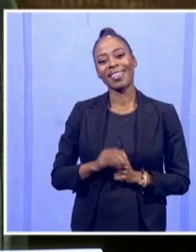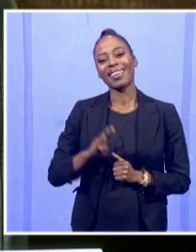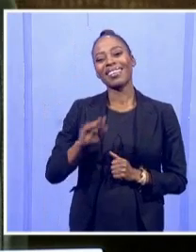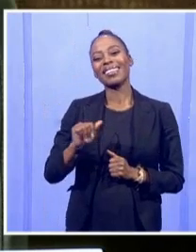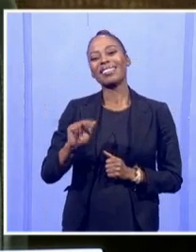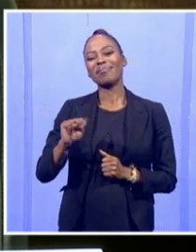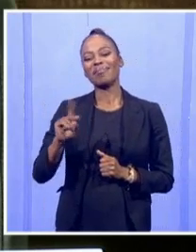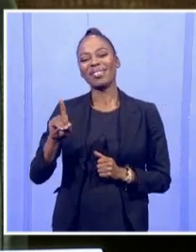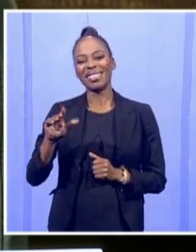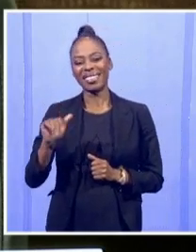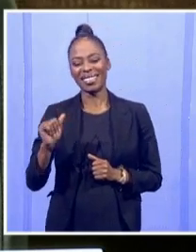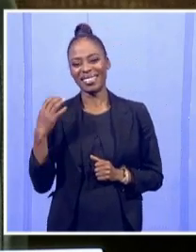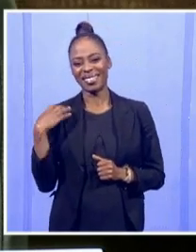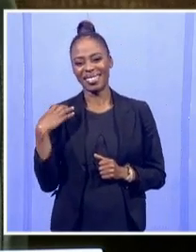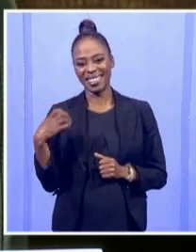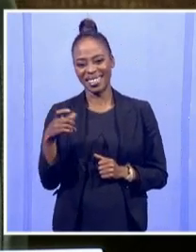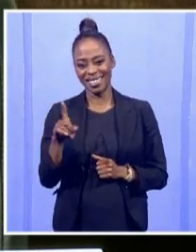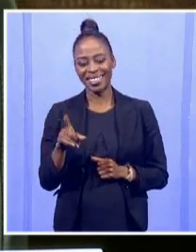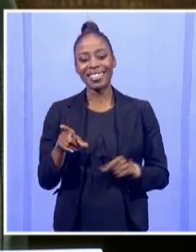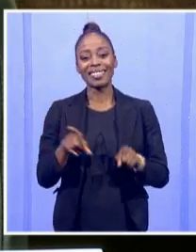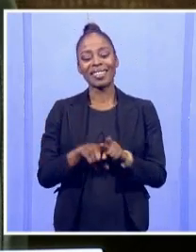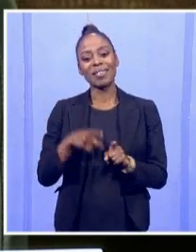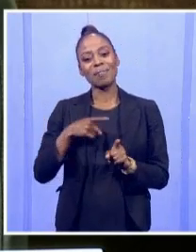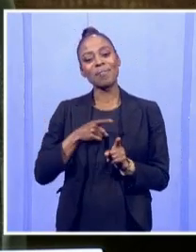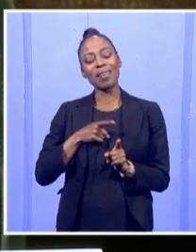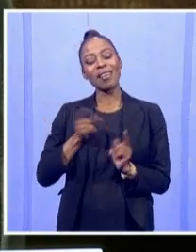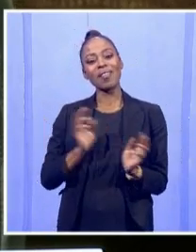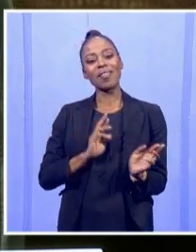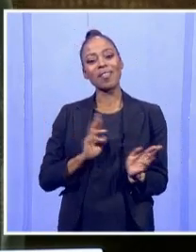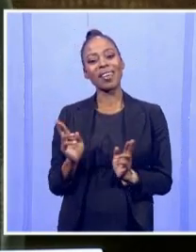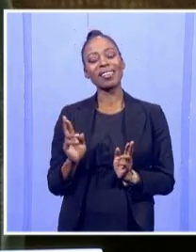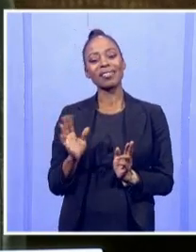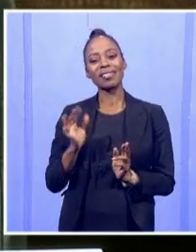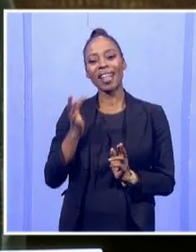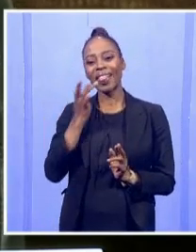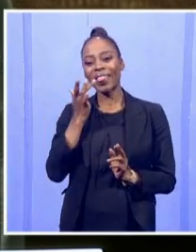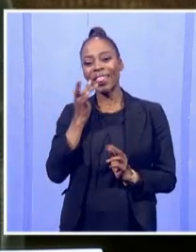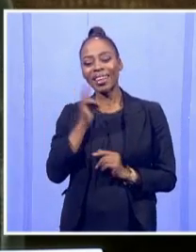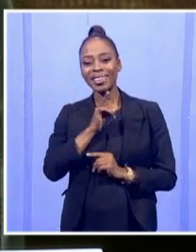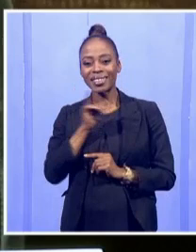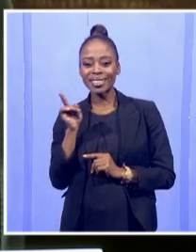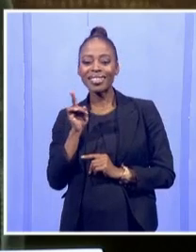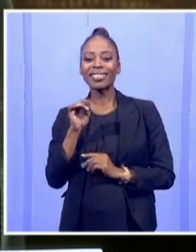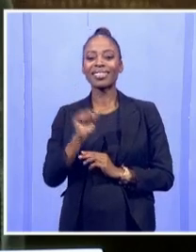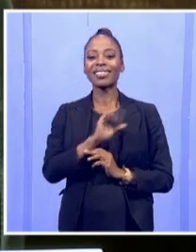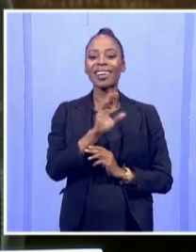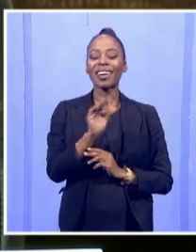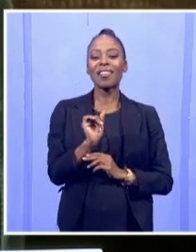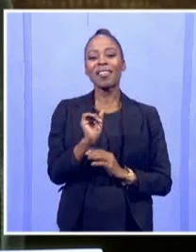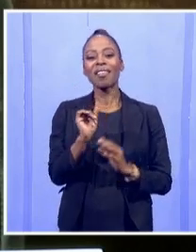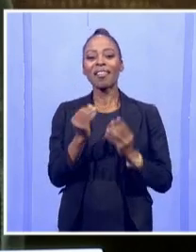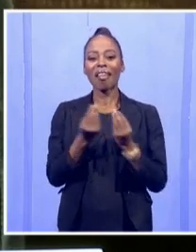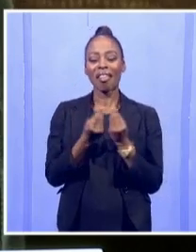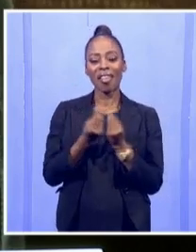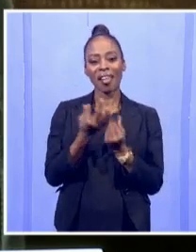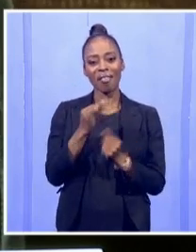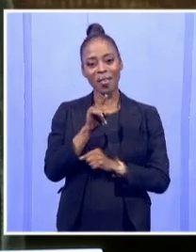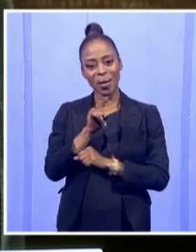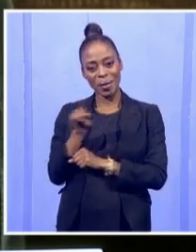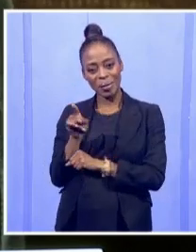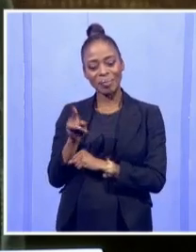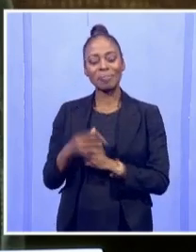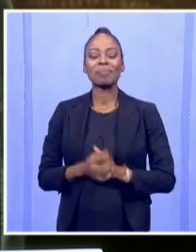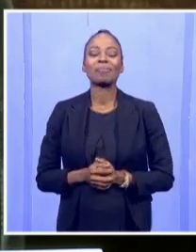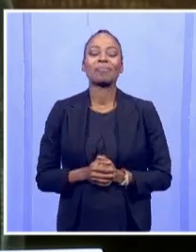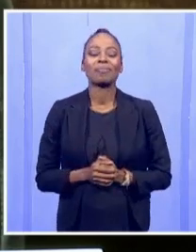Al-Khorayef, I've also prepared a taster portion of South African dates for him. And